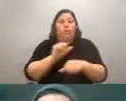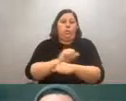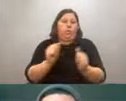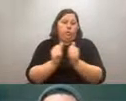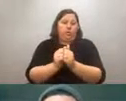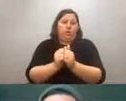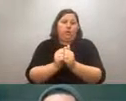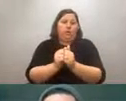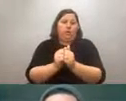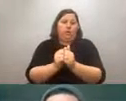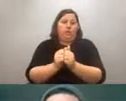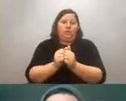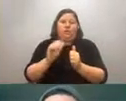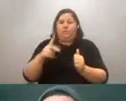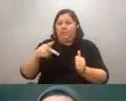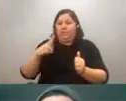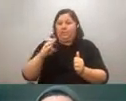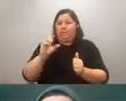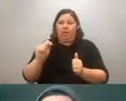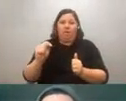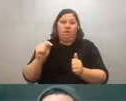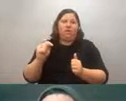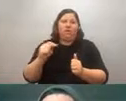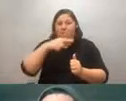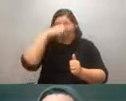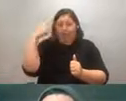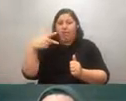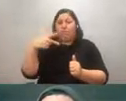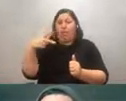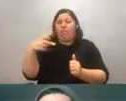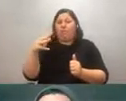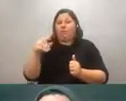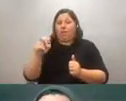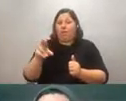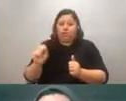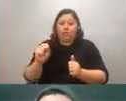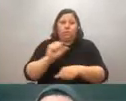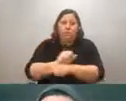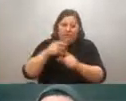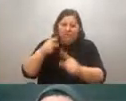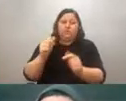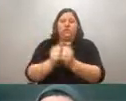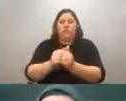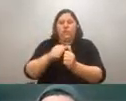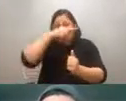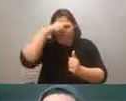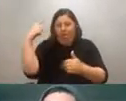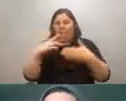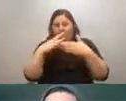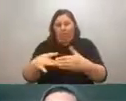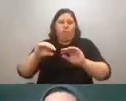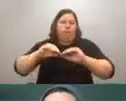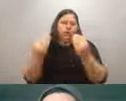initiative called black portland matters are in place making um where we are working directly with black led organizations to